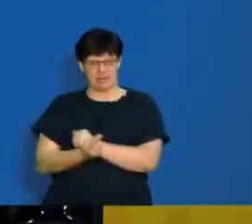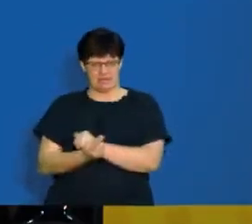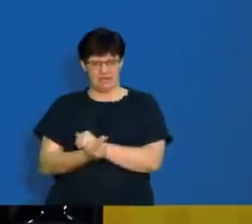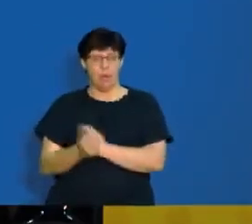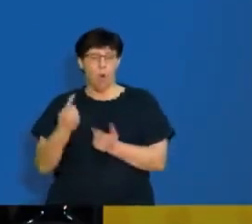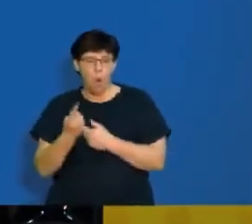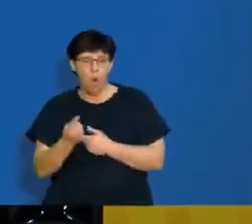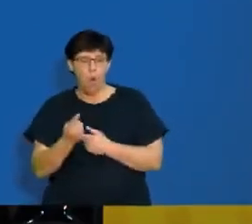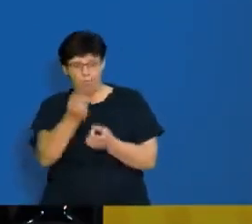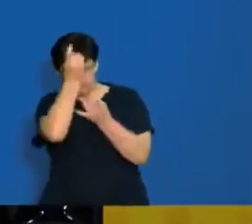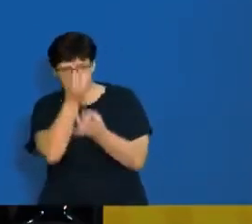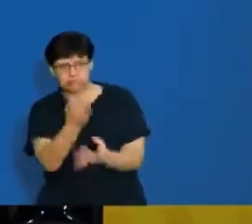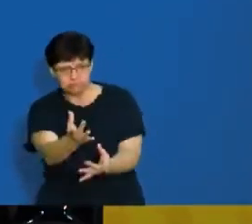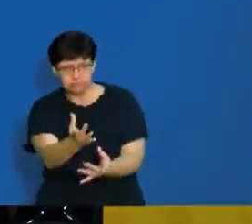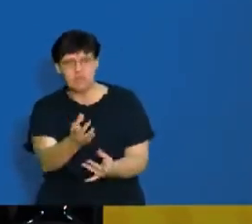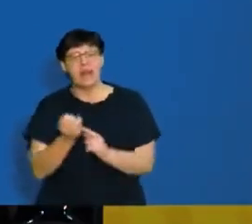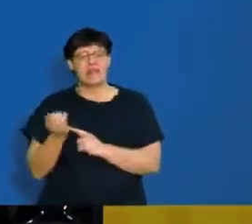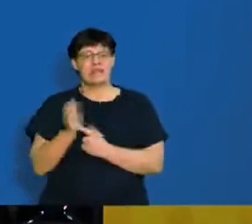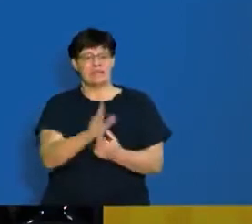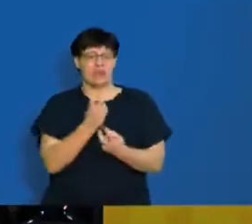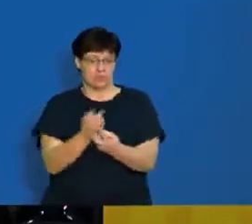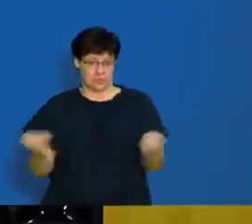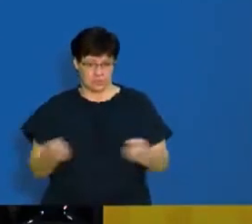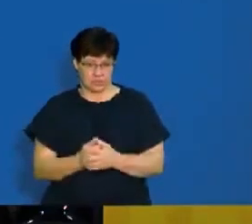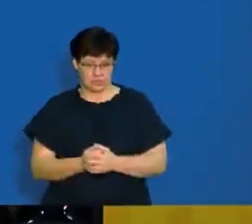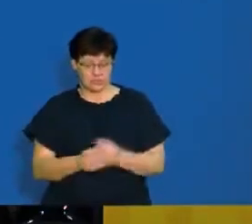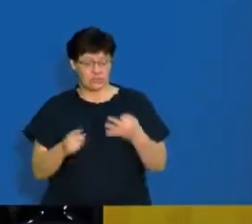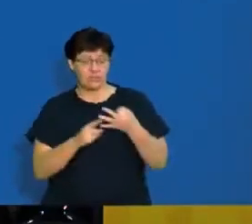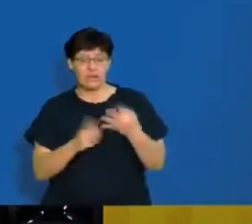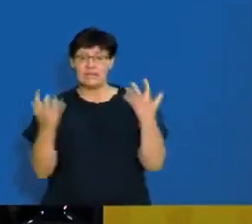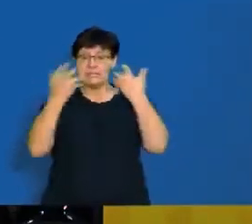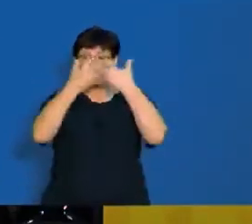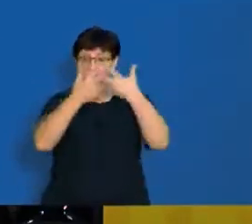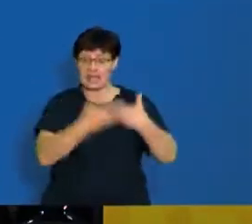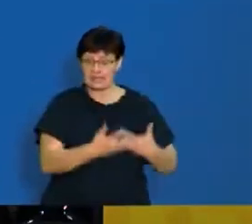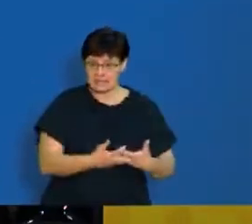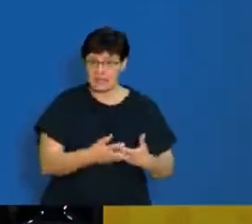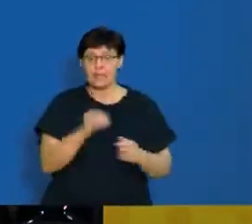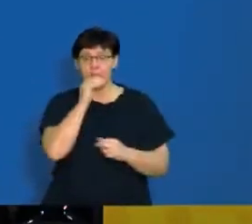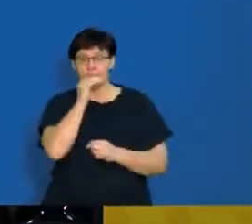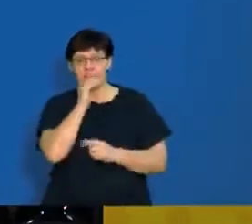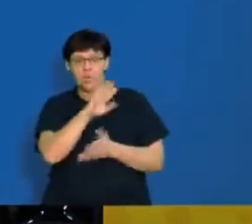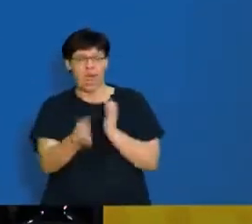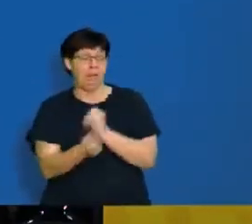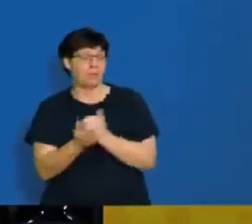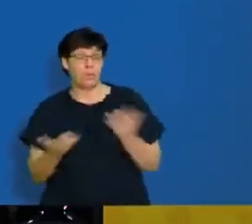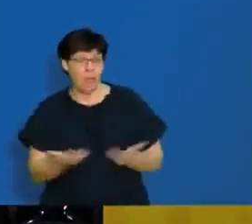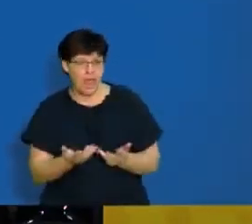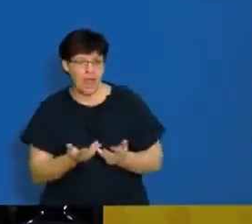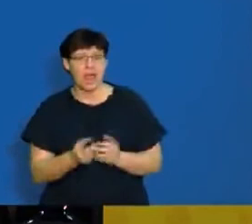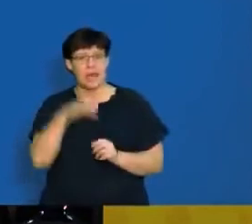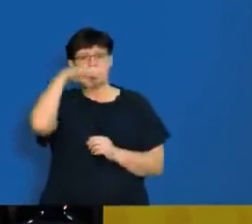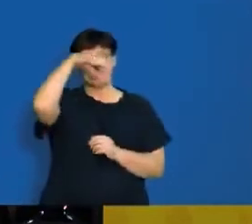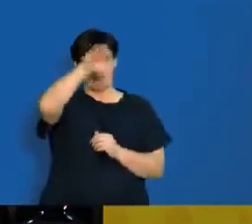the message that is being portrayed in the source. And then when you are synthesizing it, that means this happens especially in the